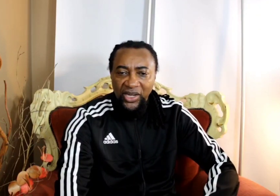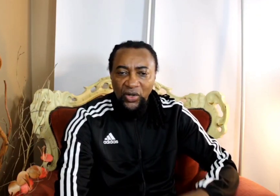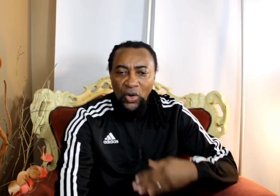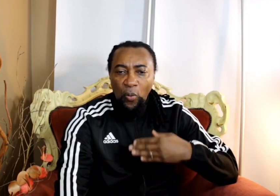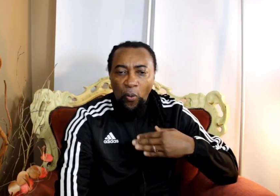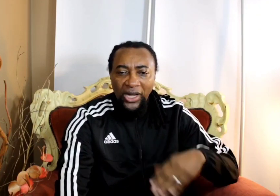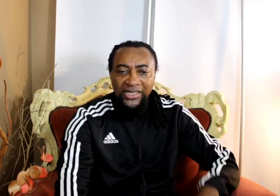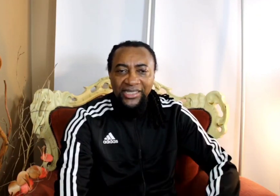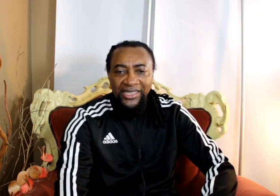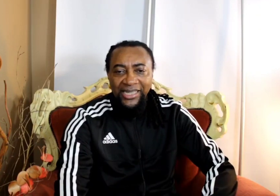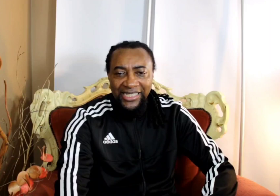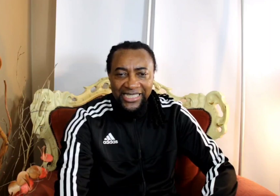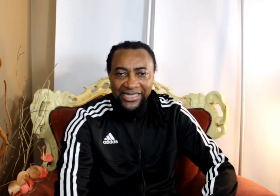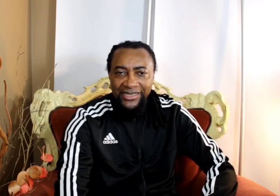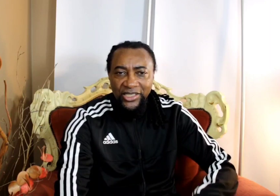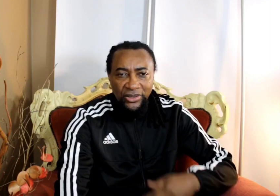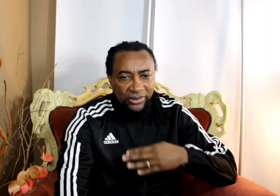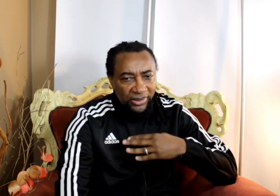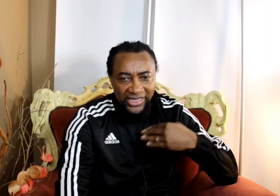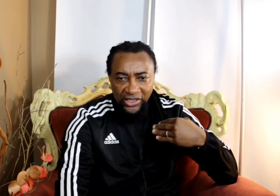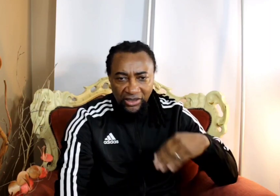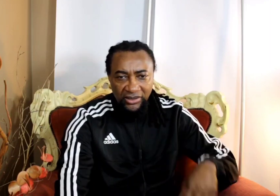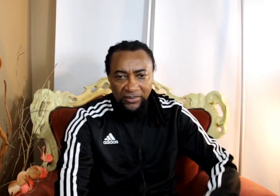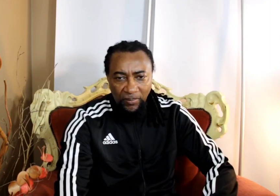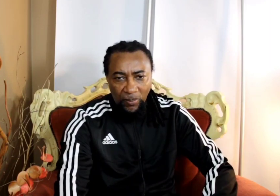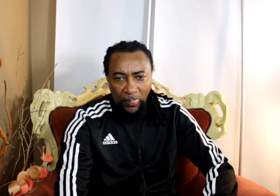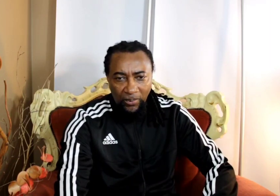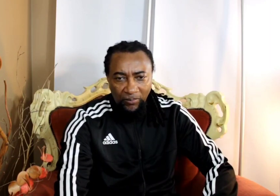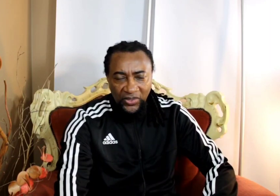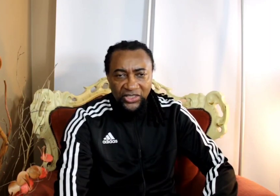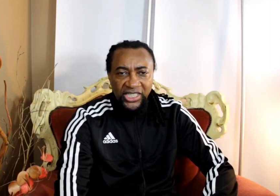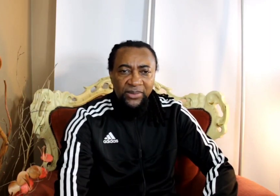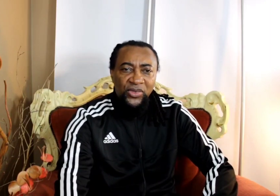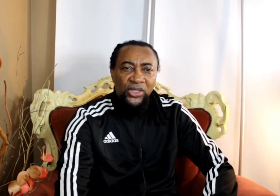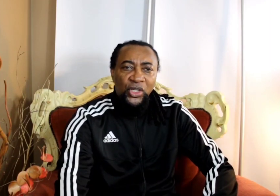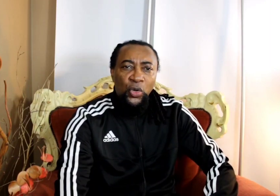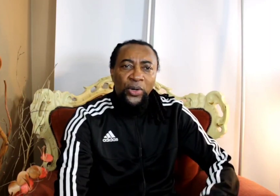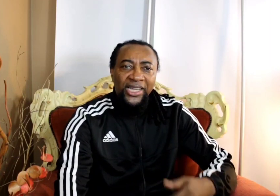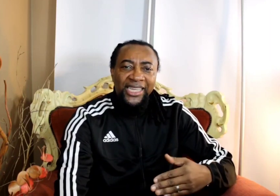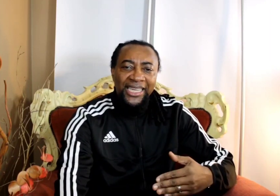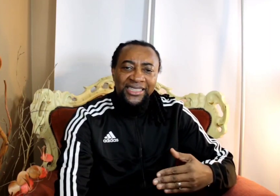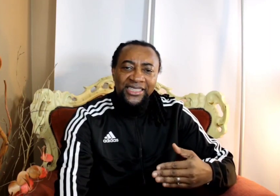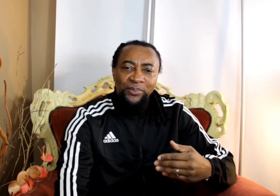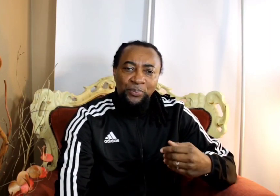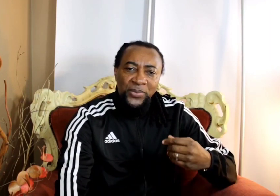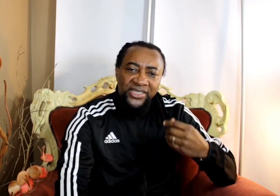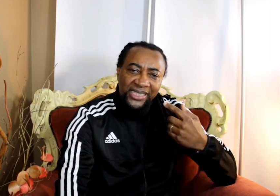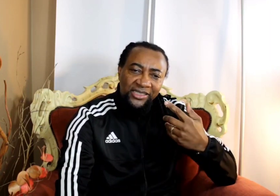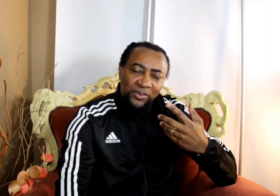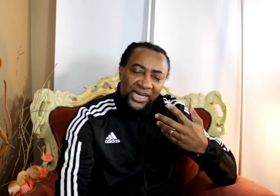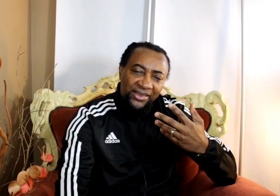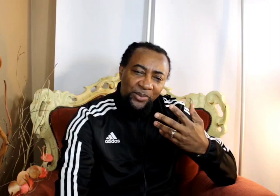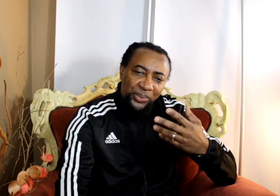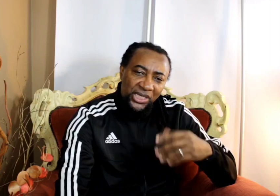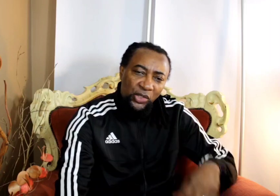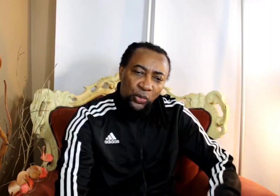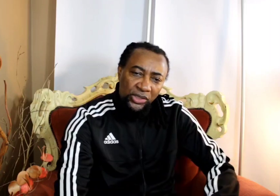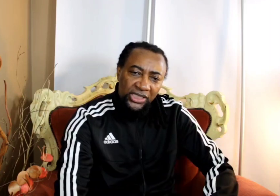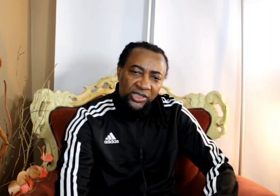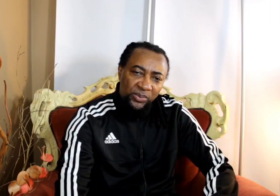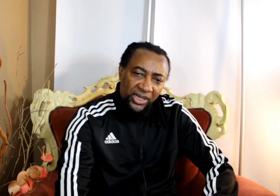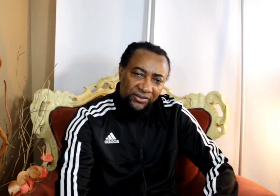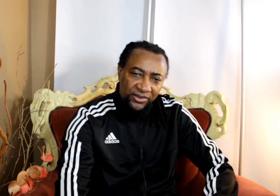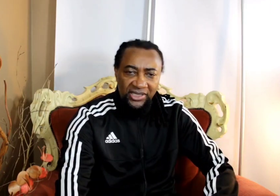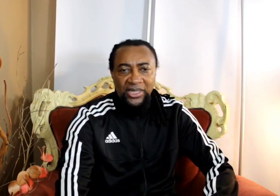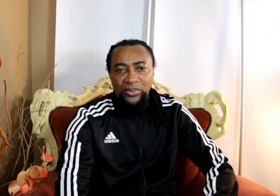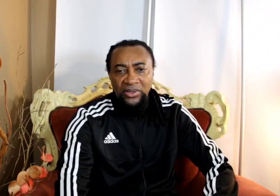required to make one clean cut. You see, when a case is settled by the appeal court